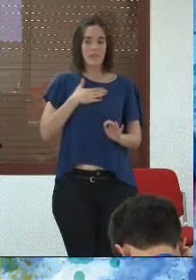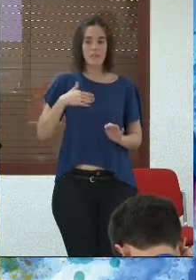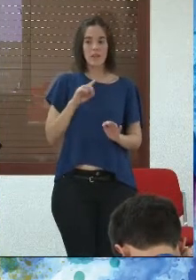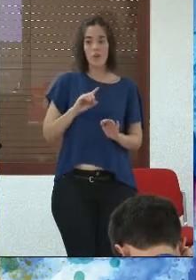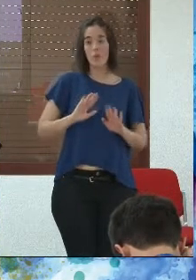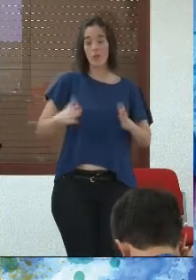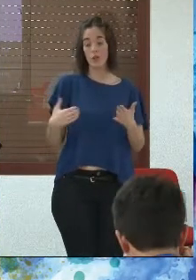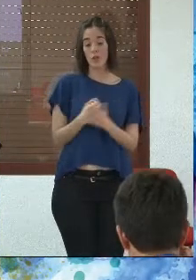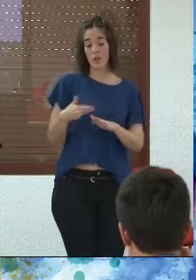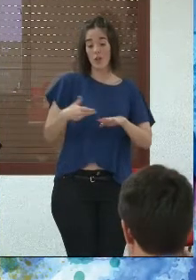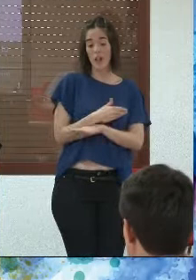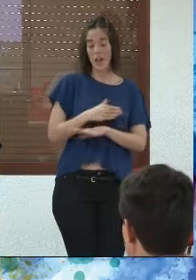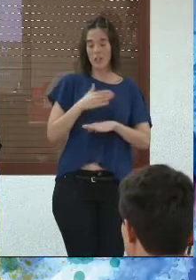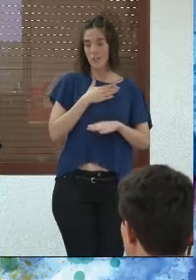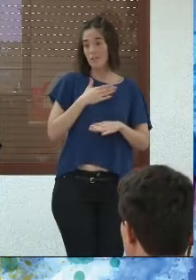situation.